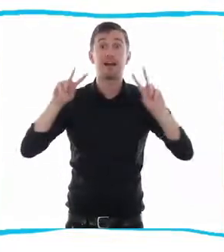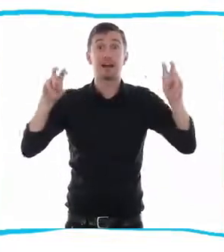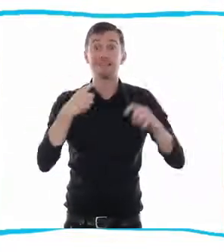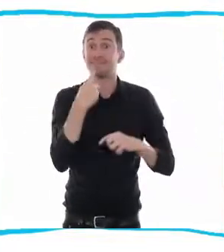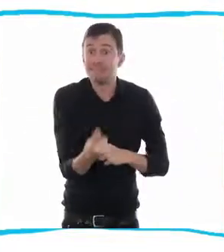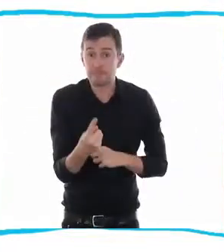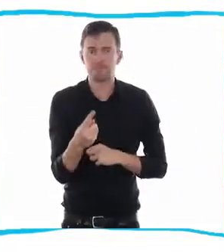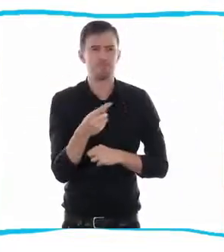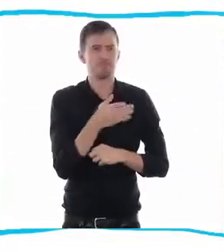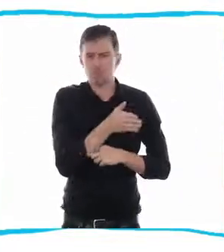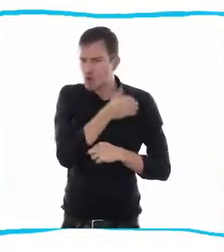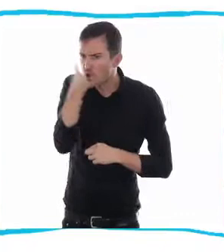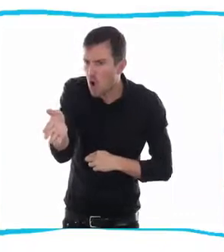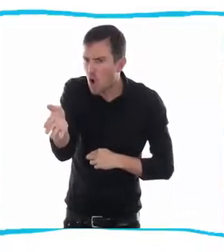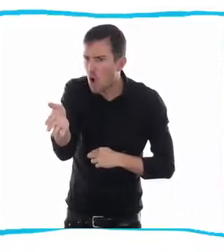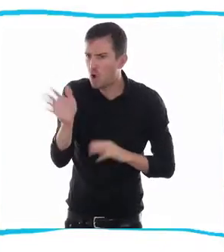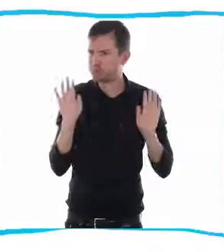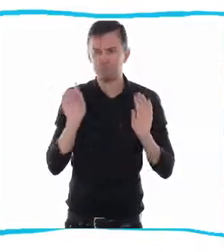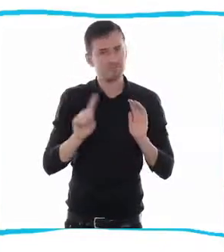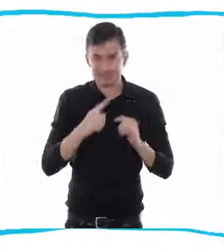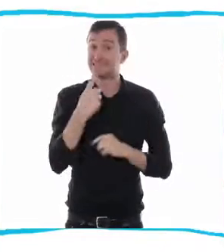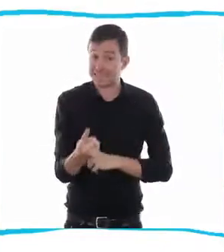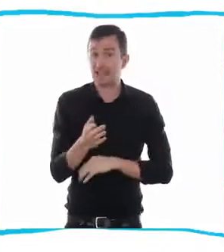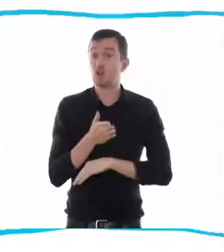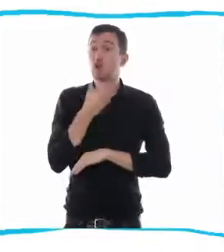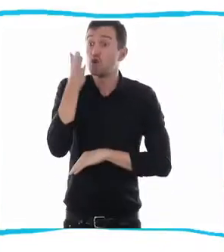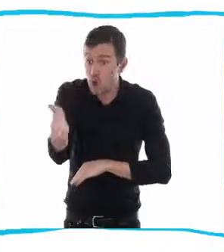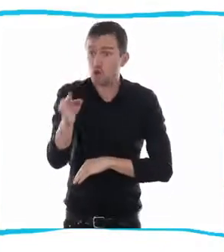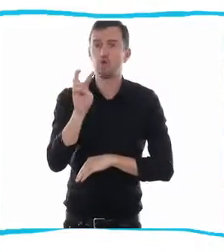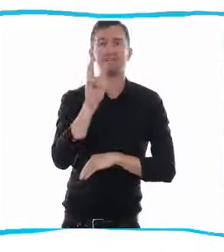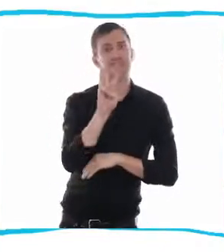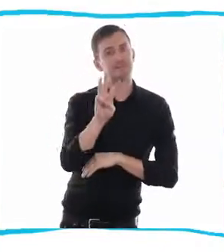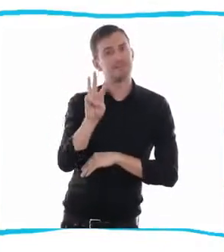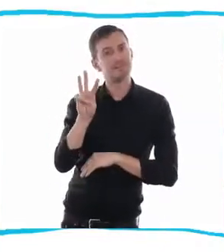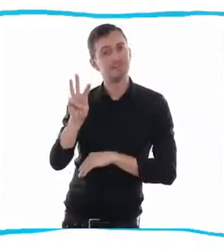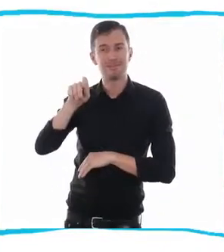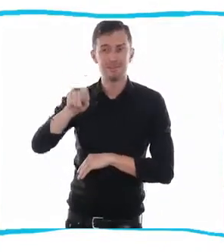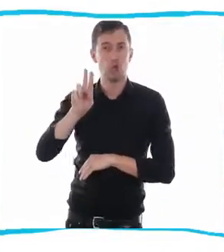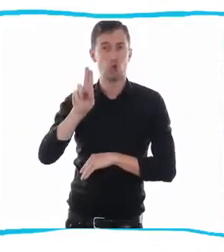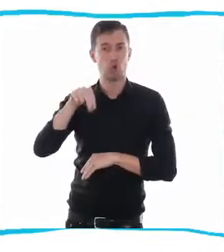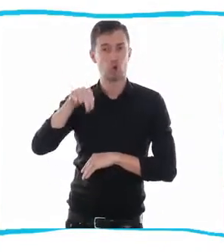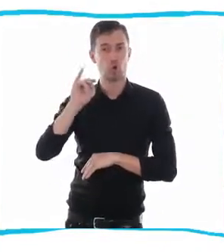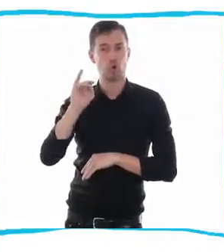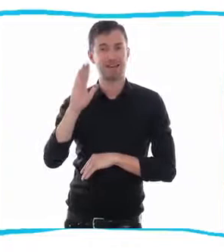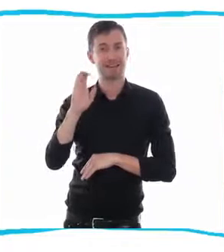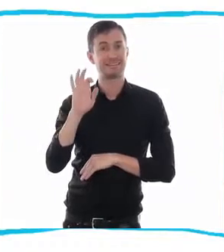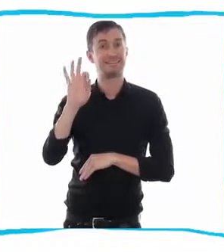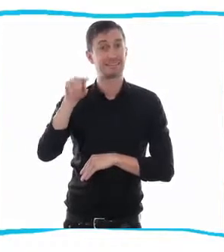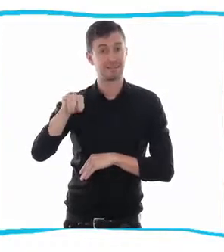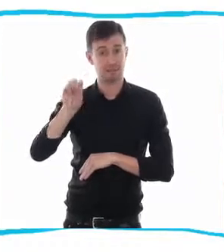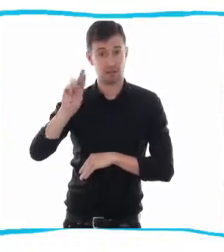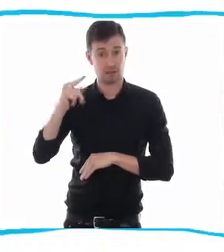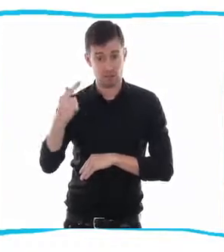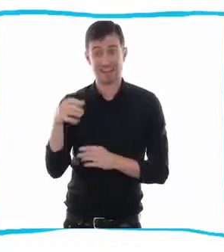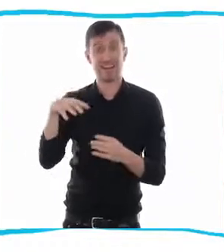www.unicef.org, in both text and in audio. It might take a few more seconds to read it out, but it is the only way to grant access